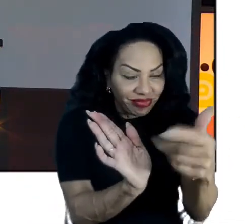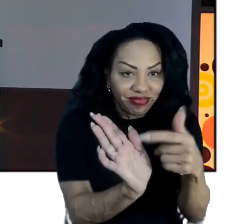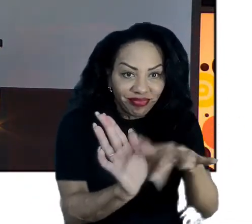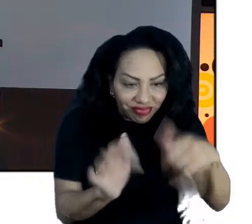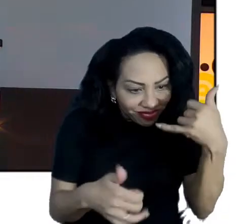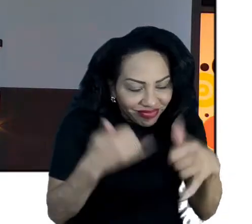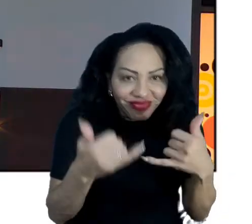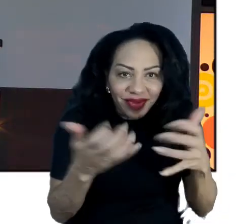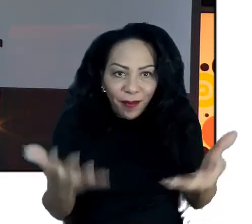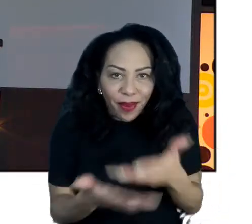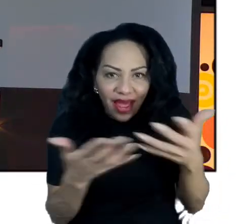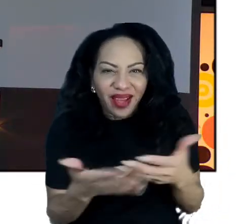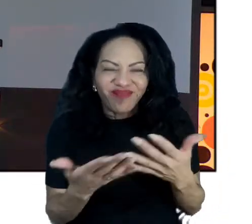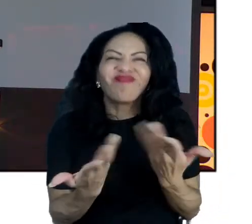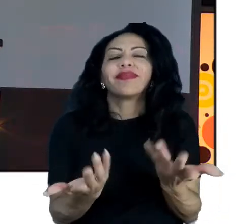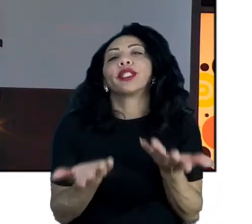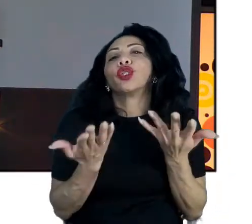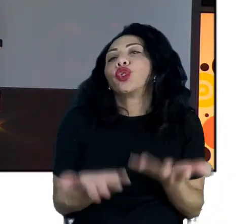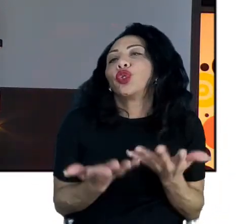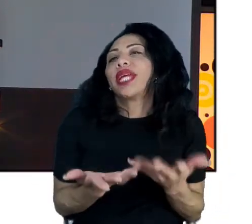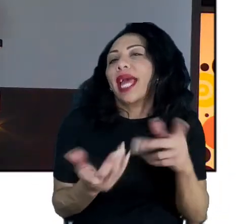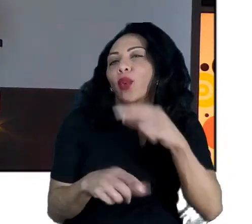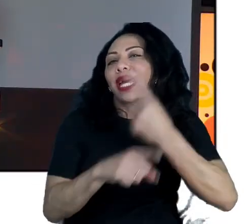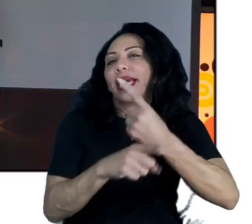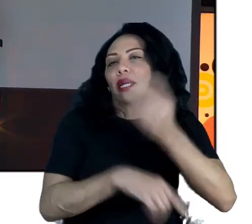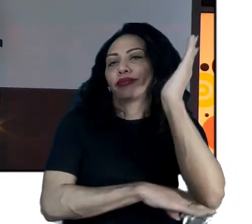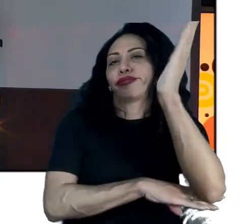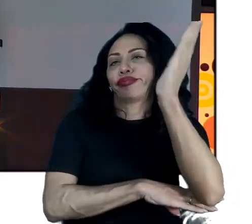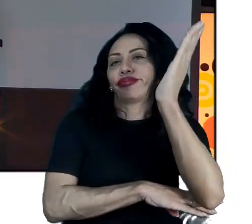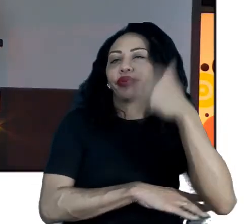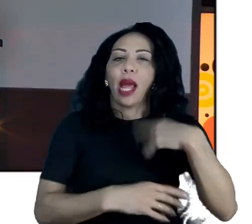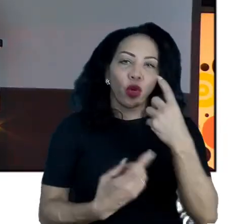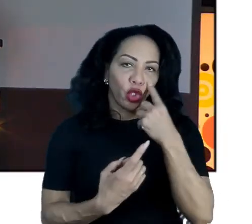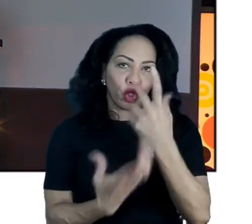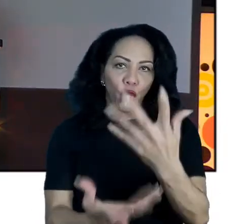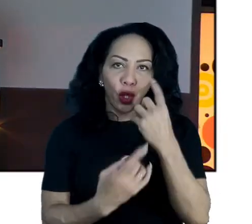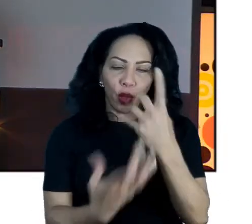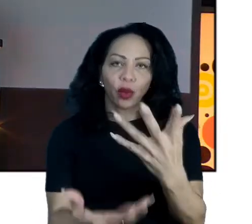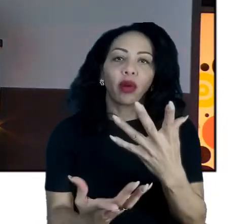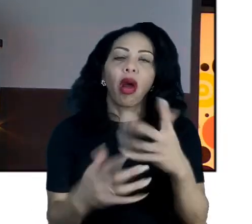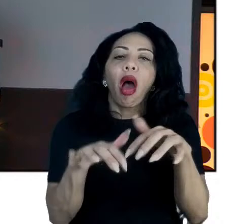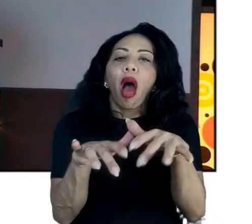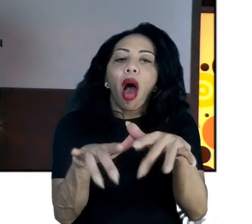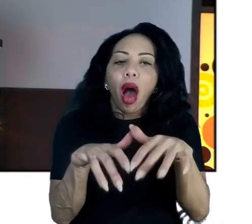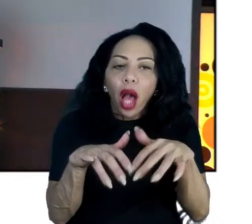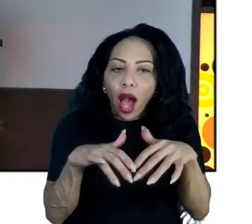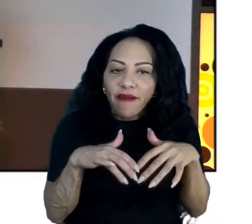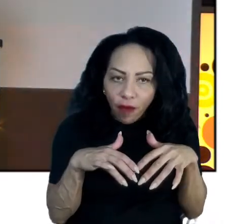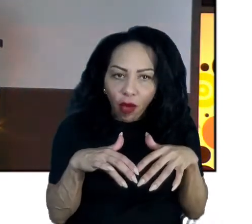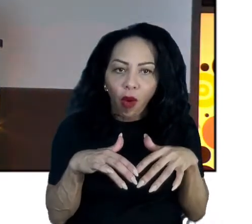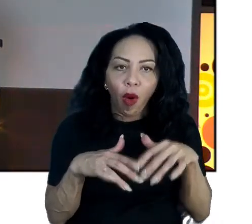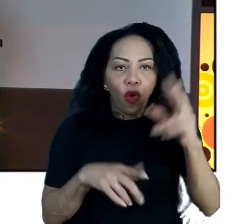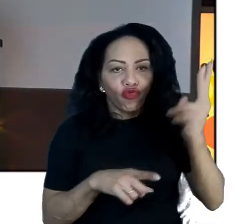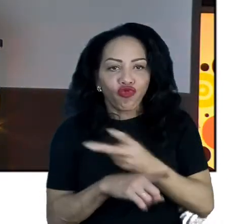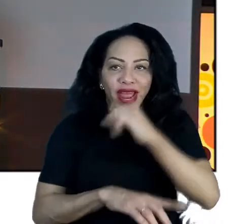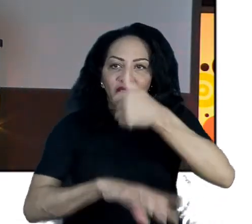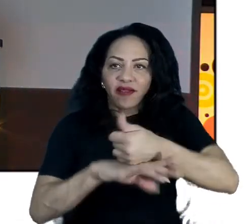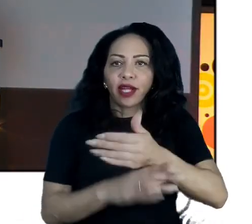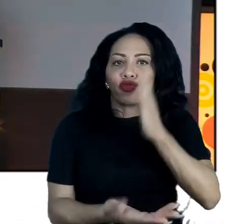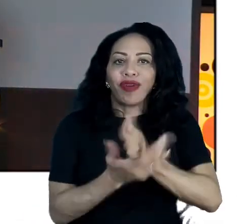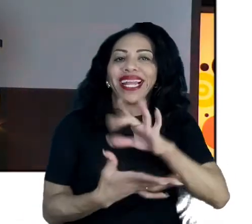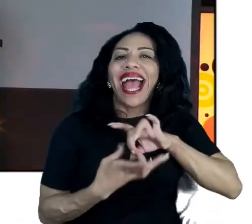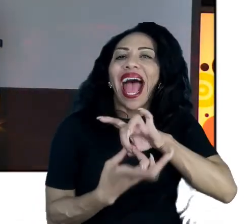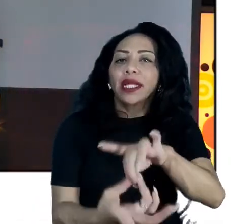format, so I'm kind of showing it to you. But archival reactivation is hands-on. And it's